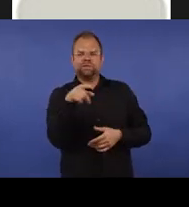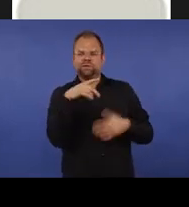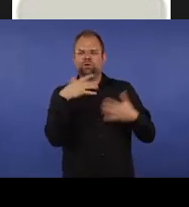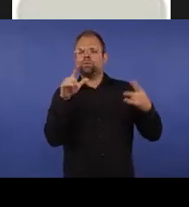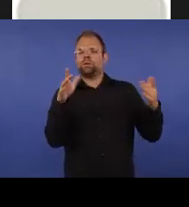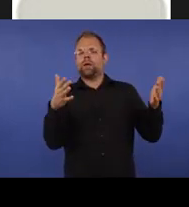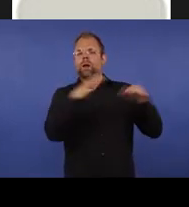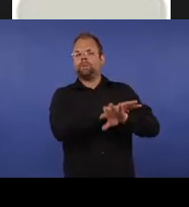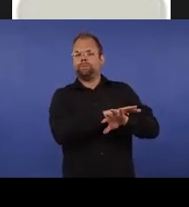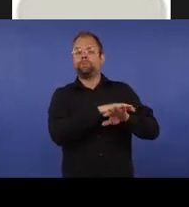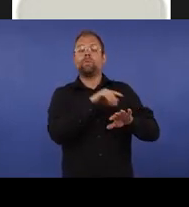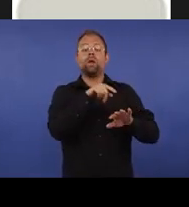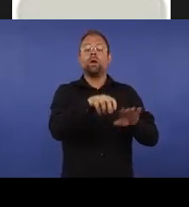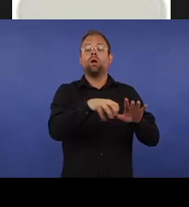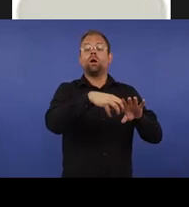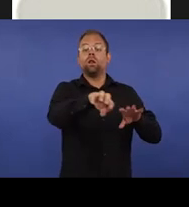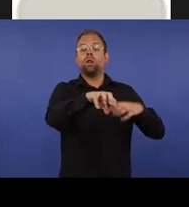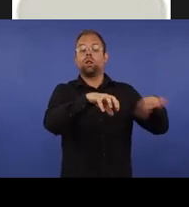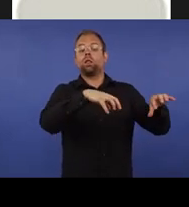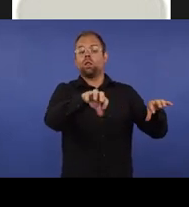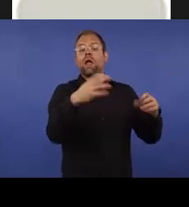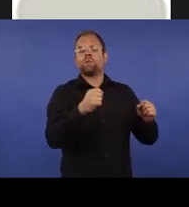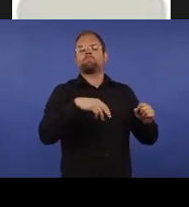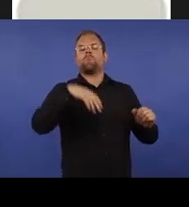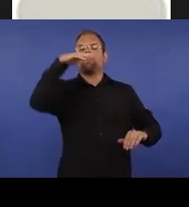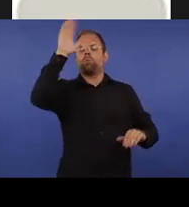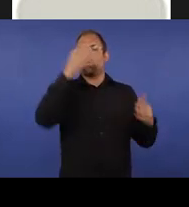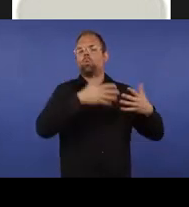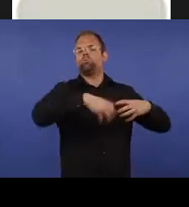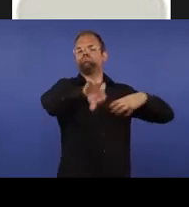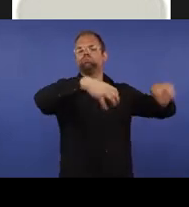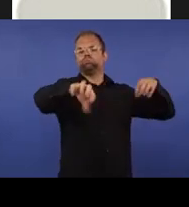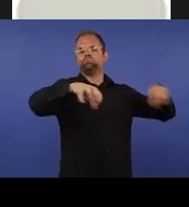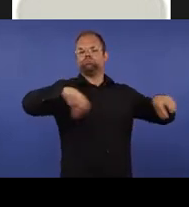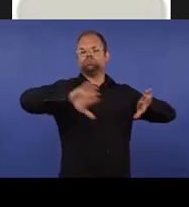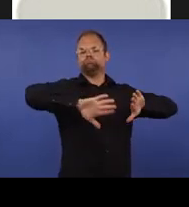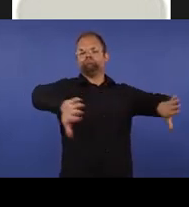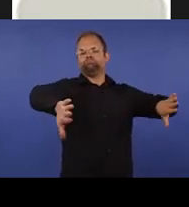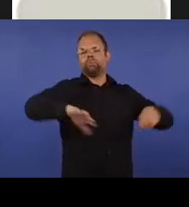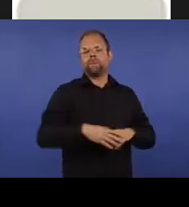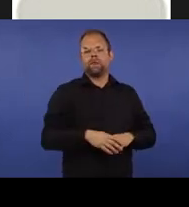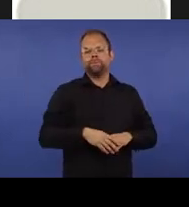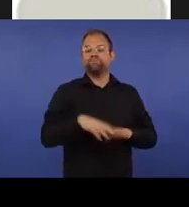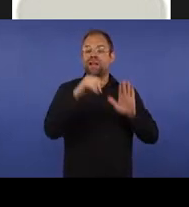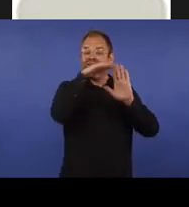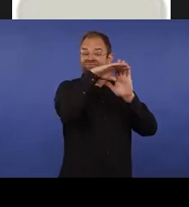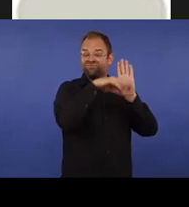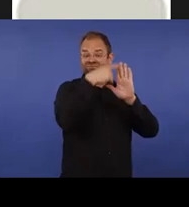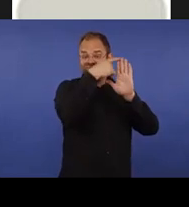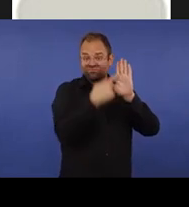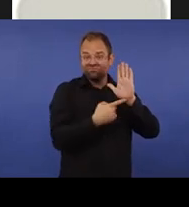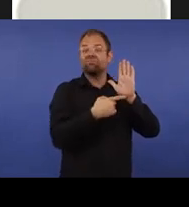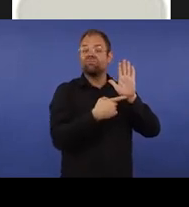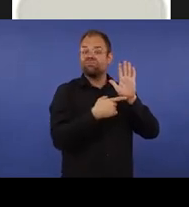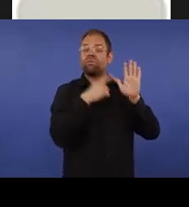Both the right to quality education and access to quality health services has diminished, so much so that they are not